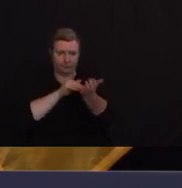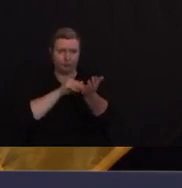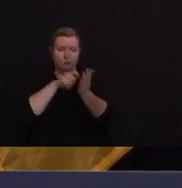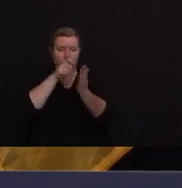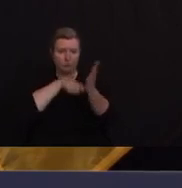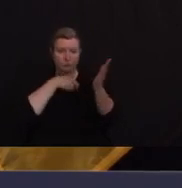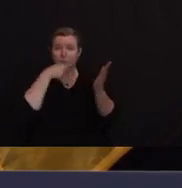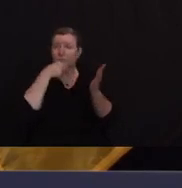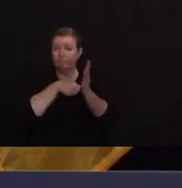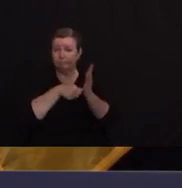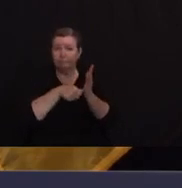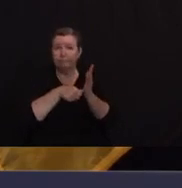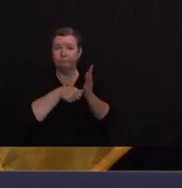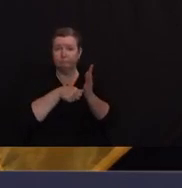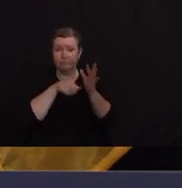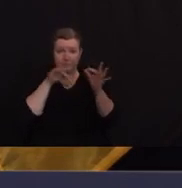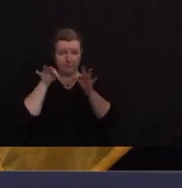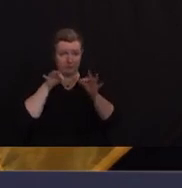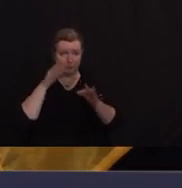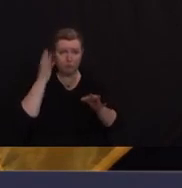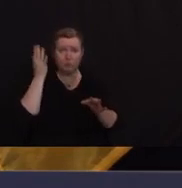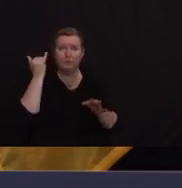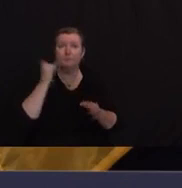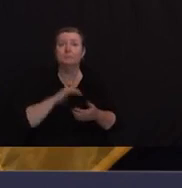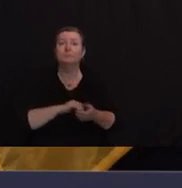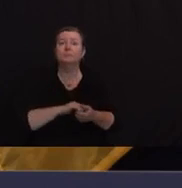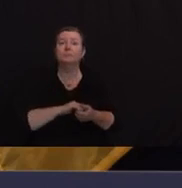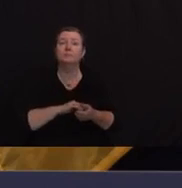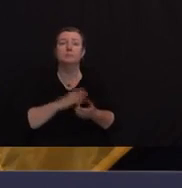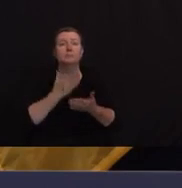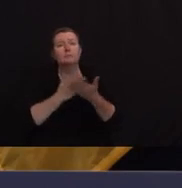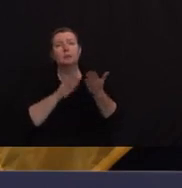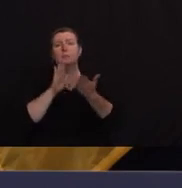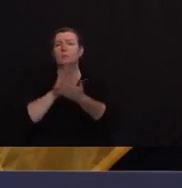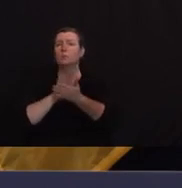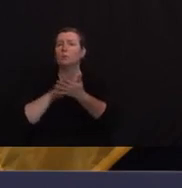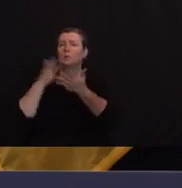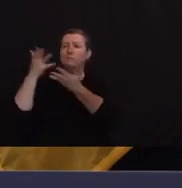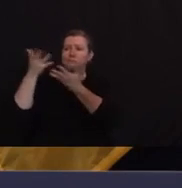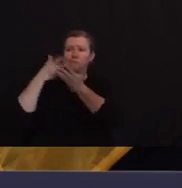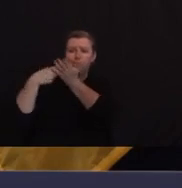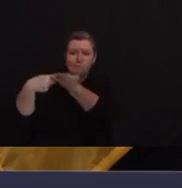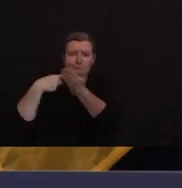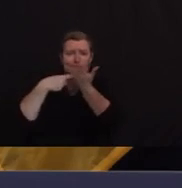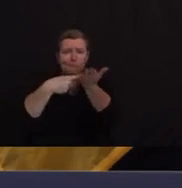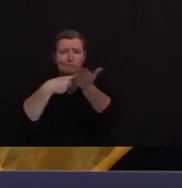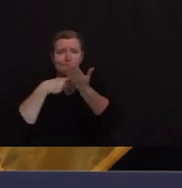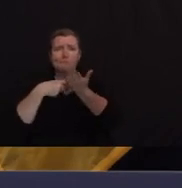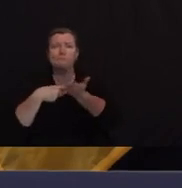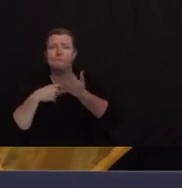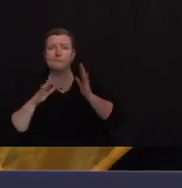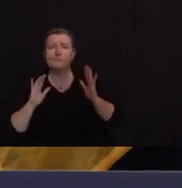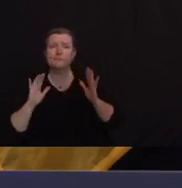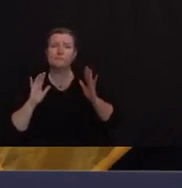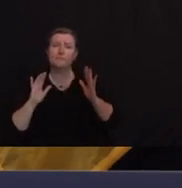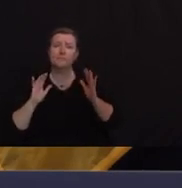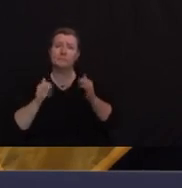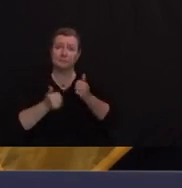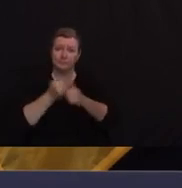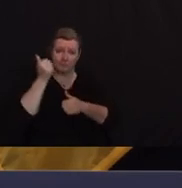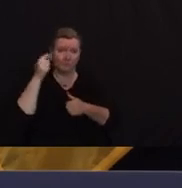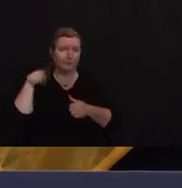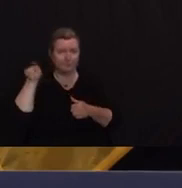is we've had a few back and forths with a few districts, and I have to say, overwhelmingly, folks have